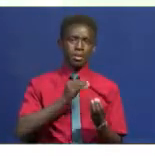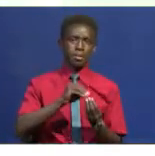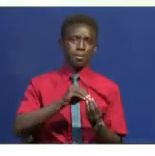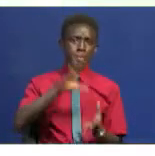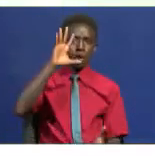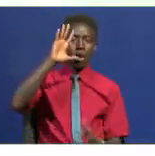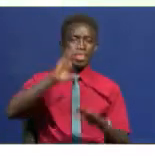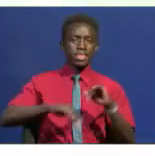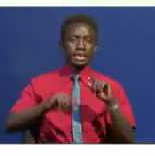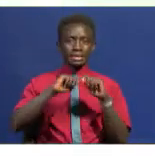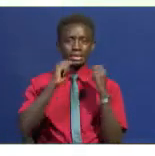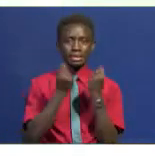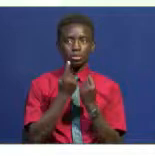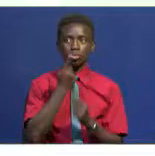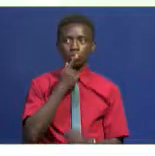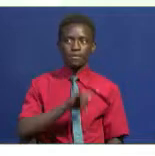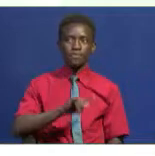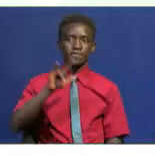that went to Paris.